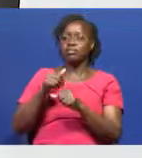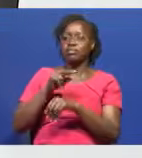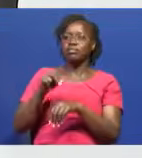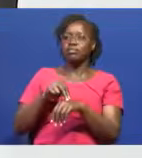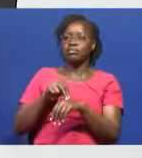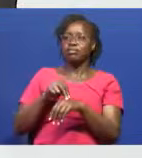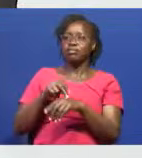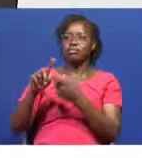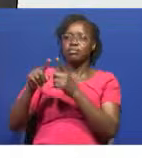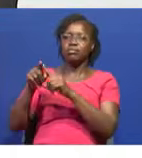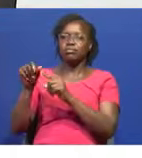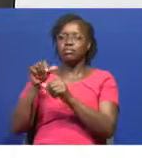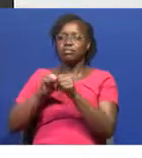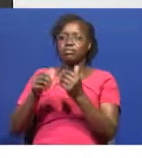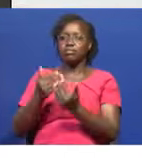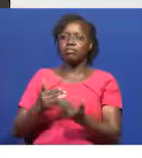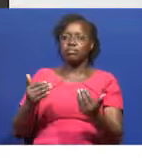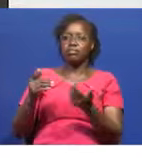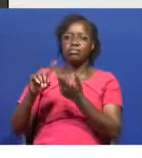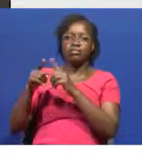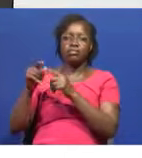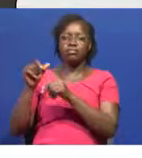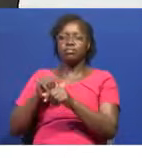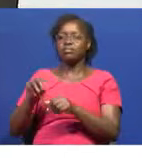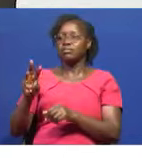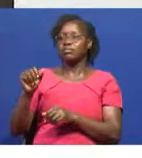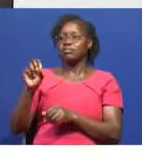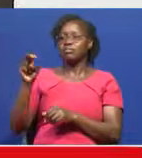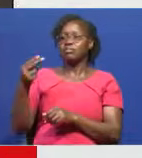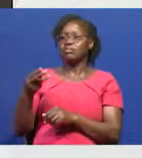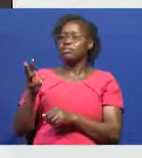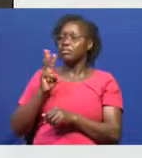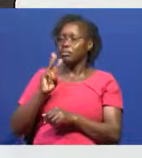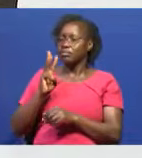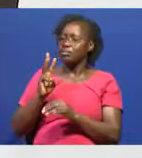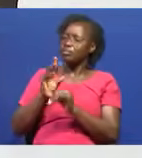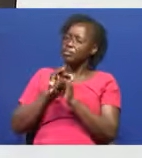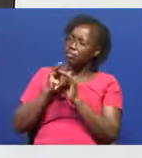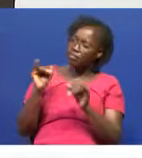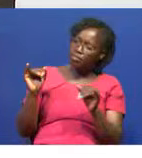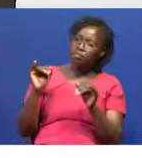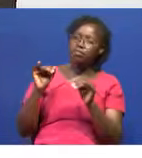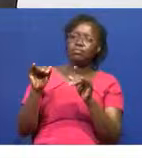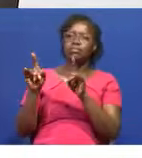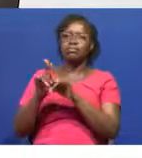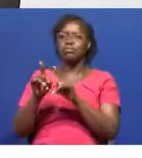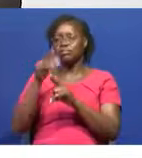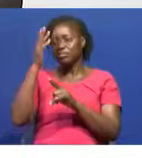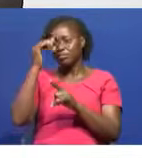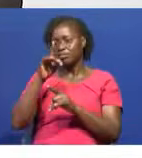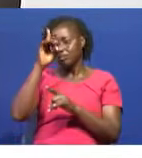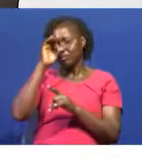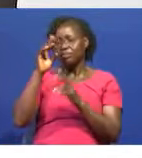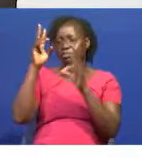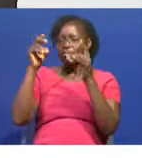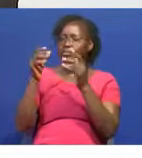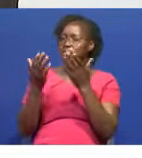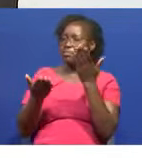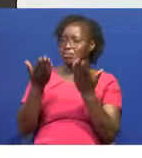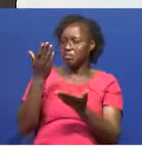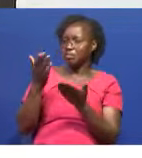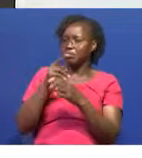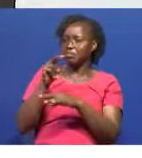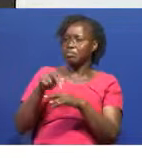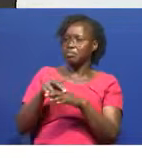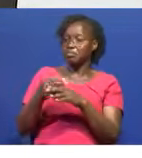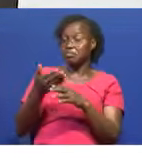nations. Let's think about our children. Let's think about WASH. Give them water, sanitations, and give them, because this is one of the critical issues probably that the